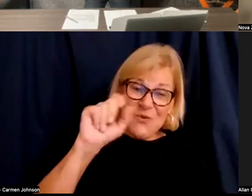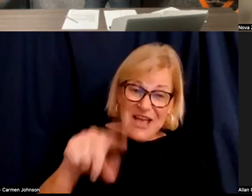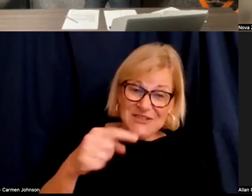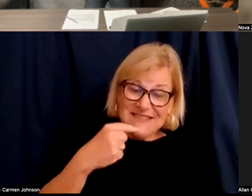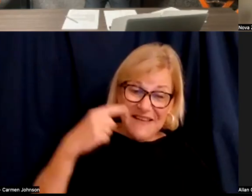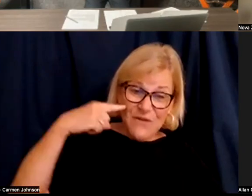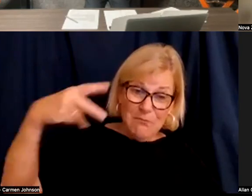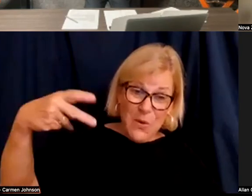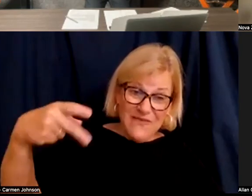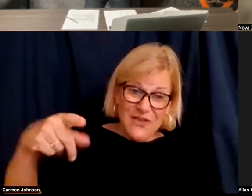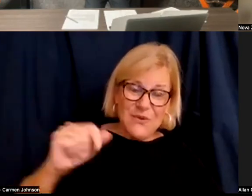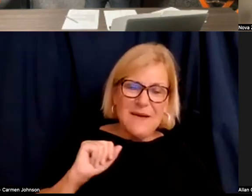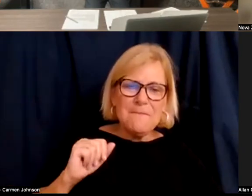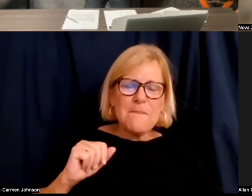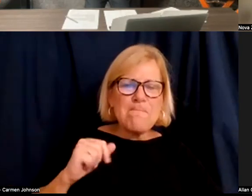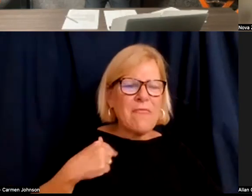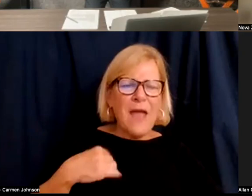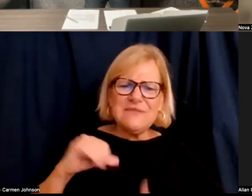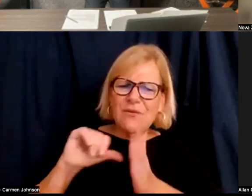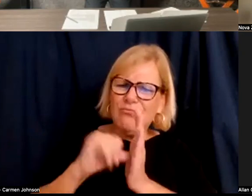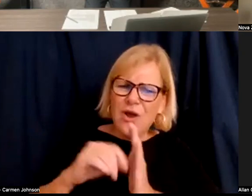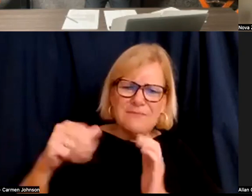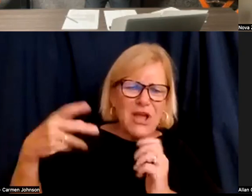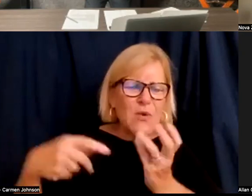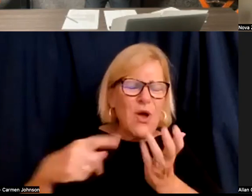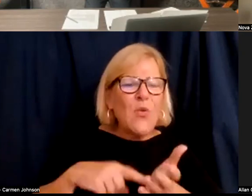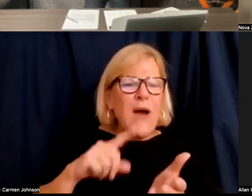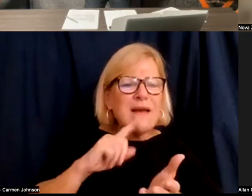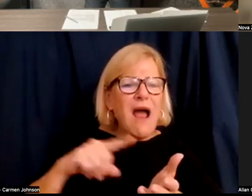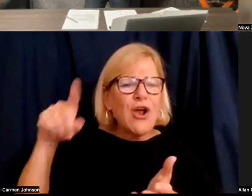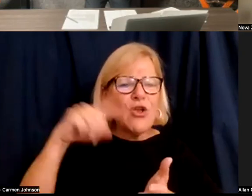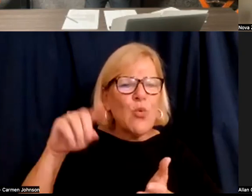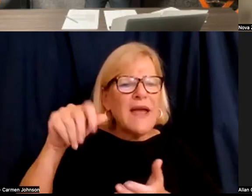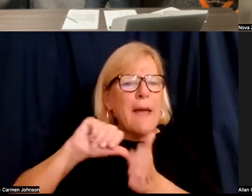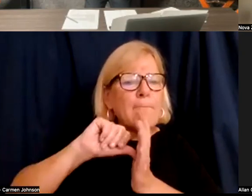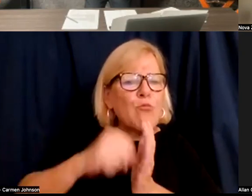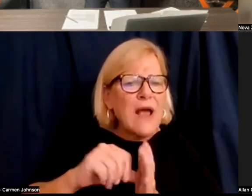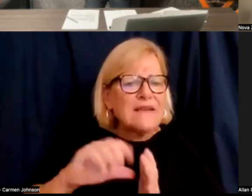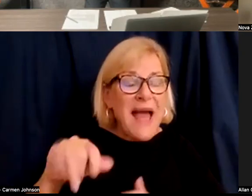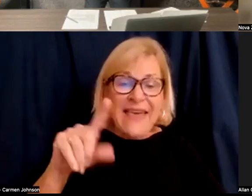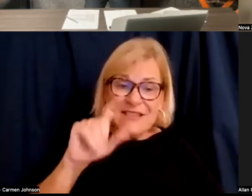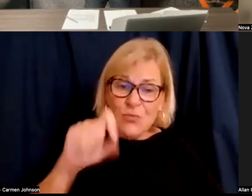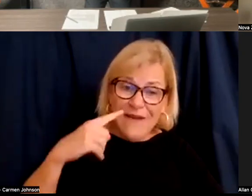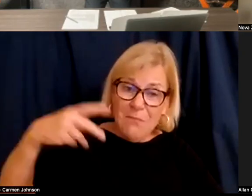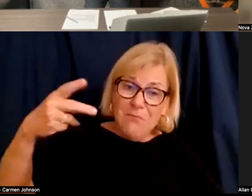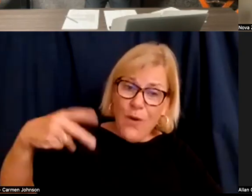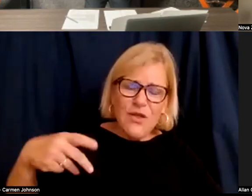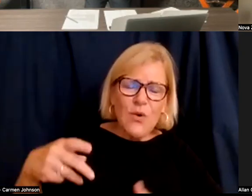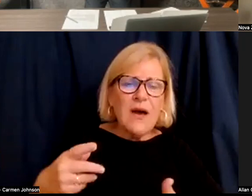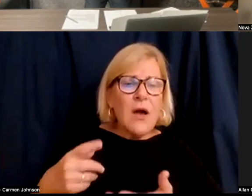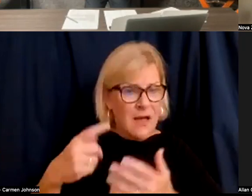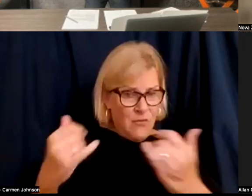for both of you. I'm so impressed by you. What are you impressed by? And this is a question for both of you. Like at this